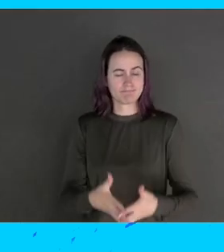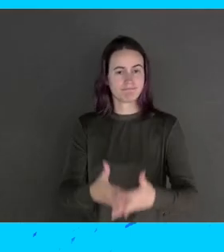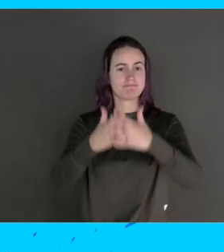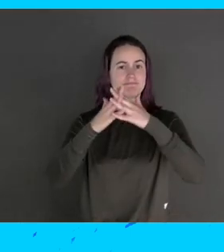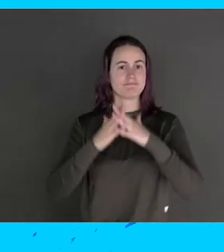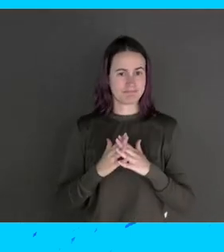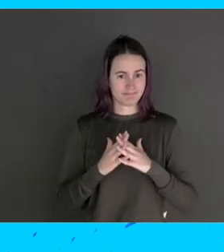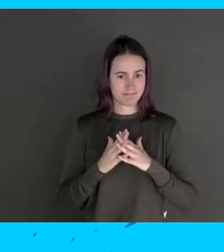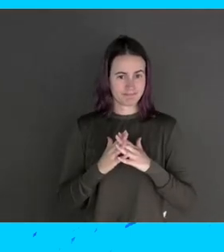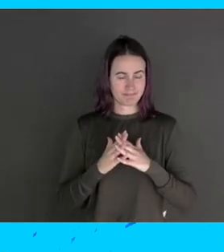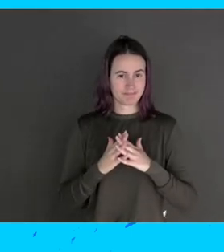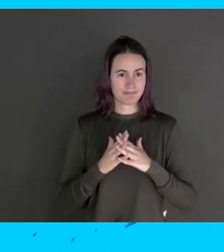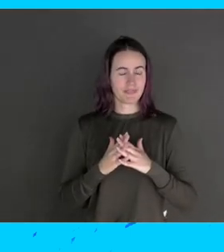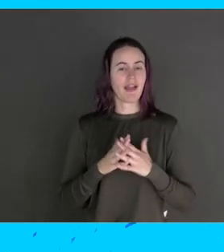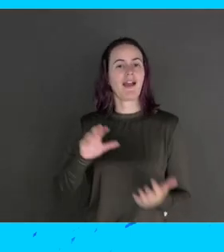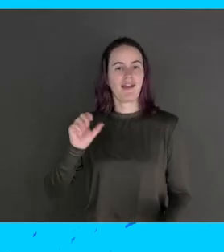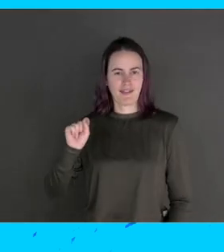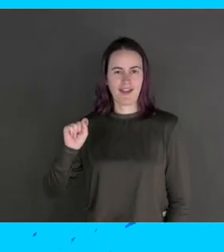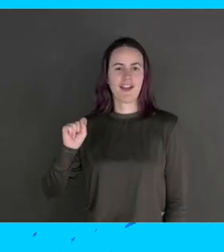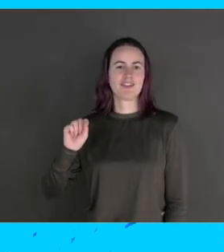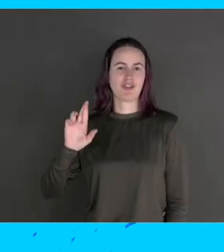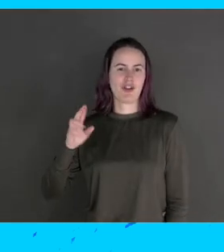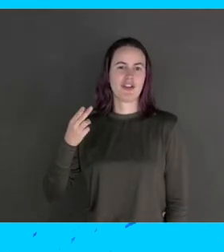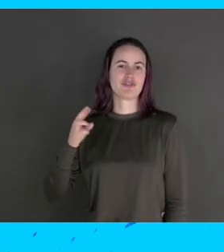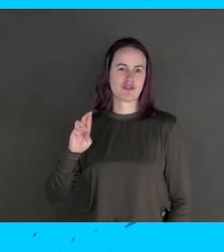sexual health program. From then,